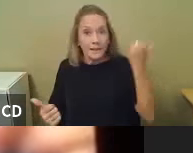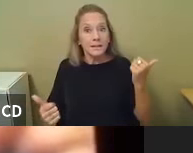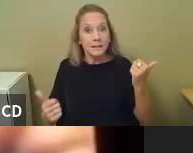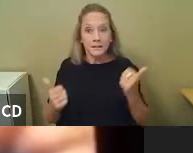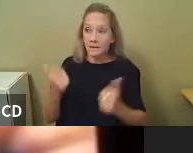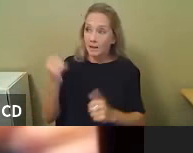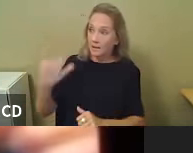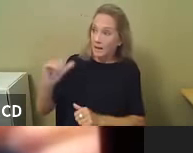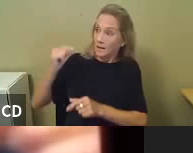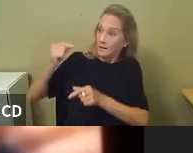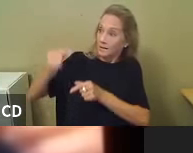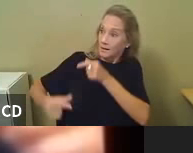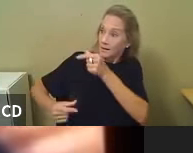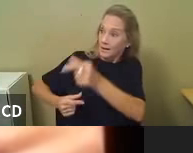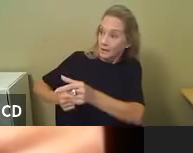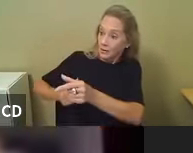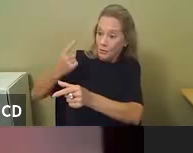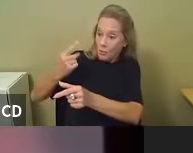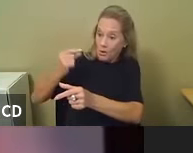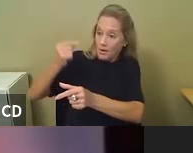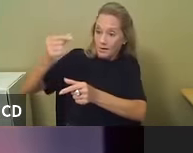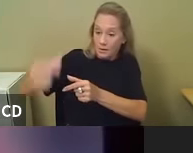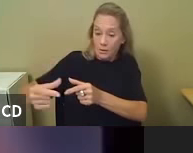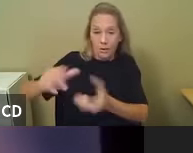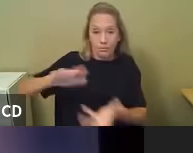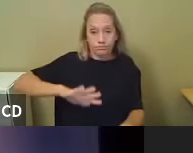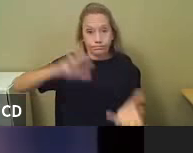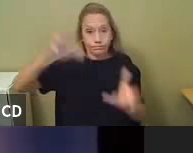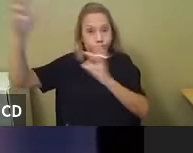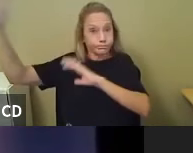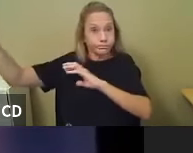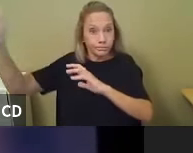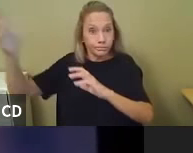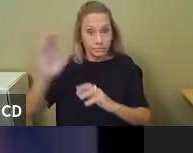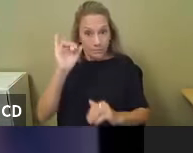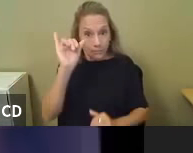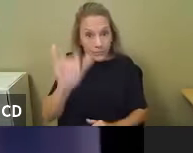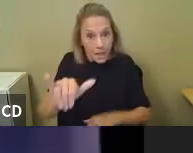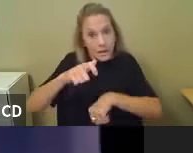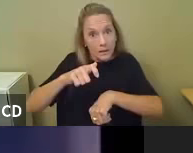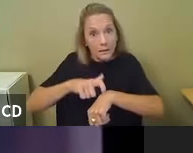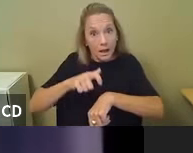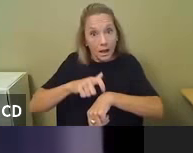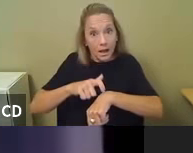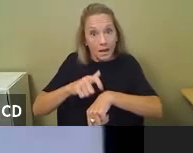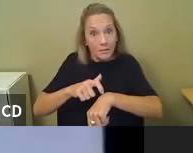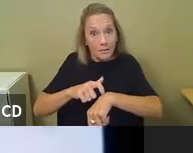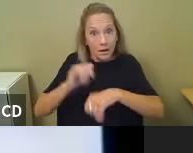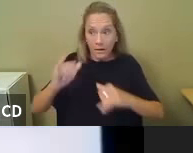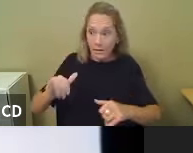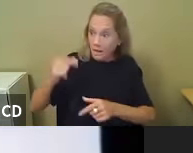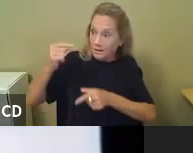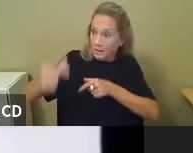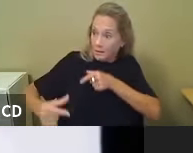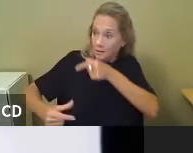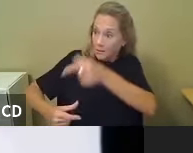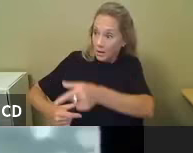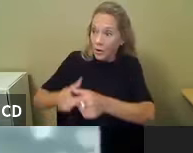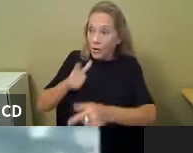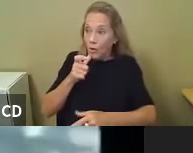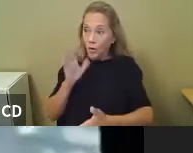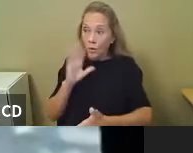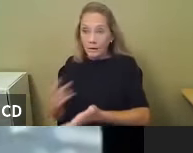generation away from extinction. Will this be the generation that stands up,